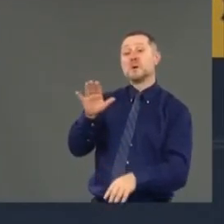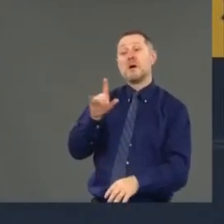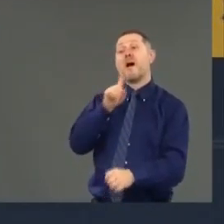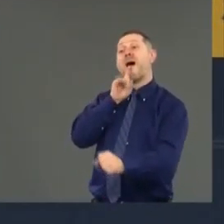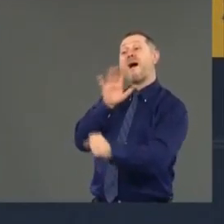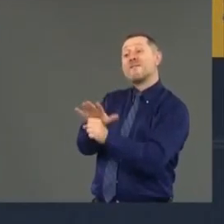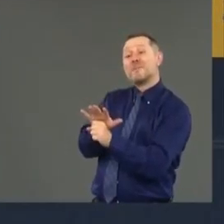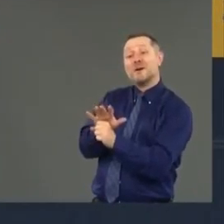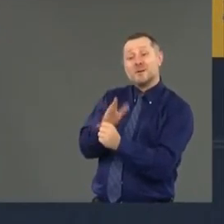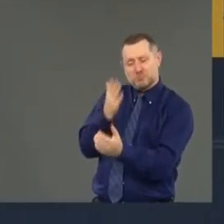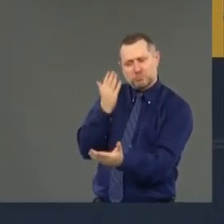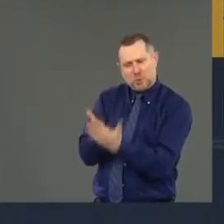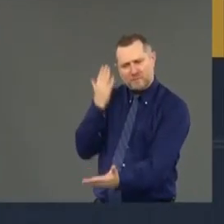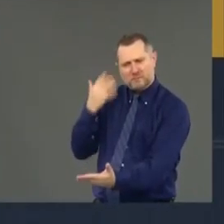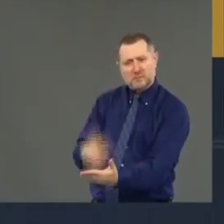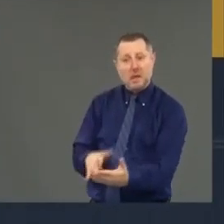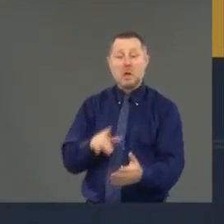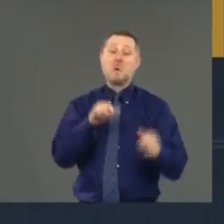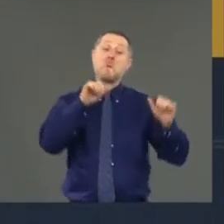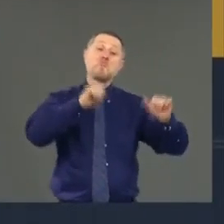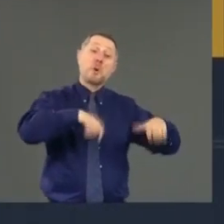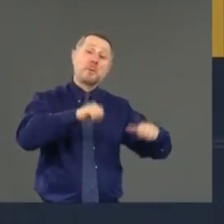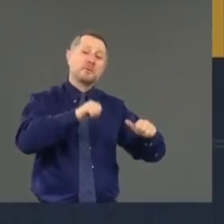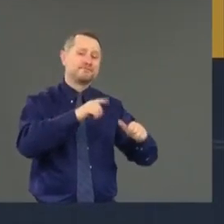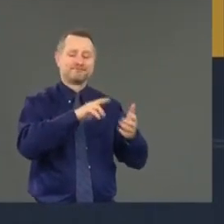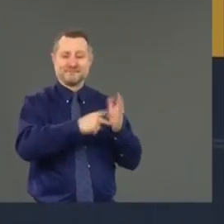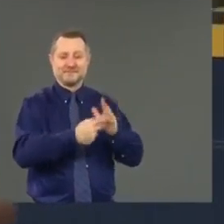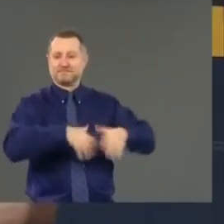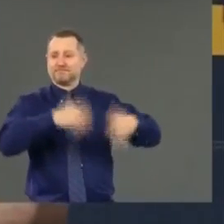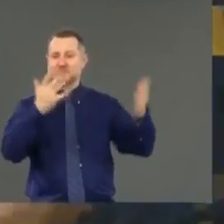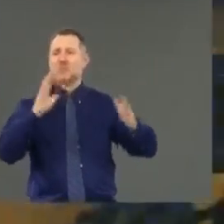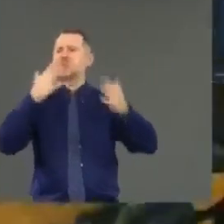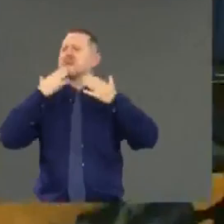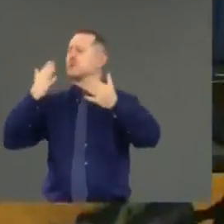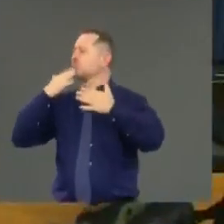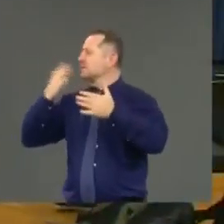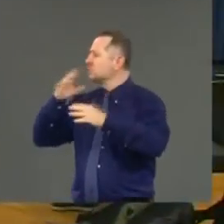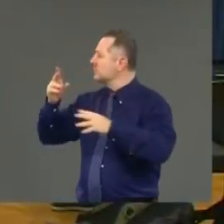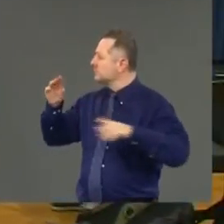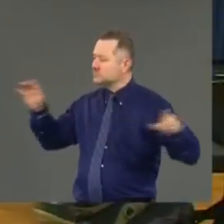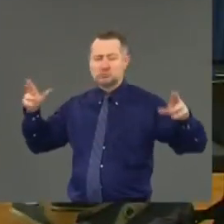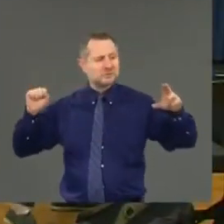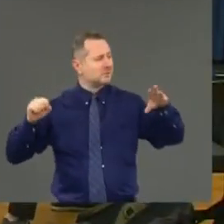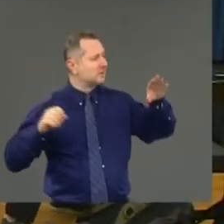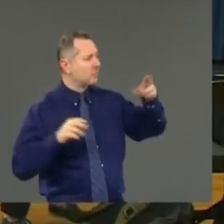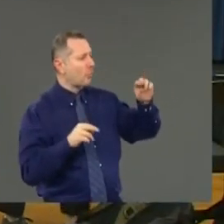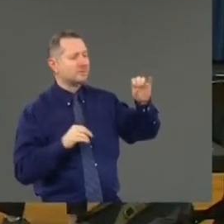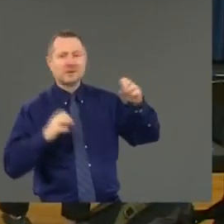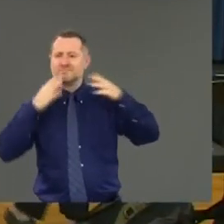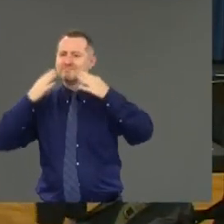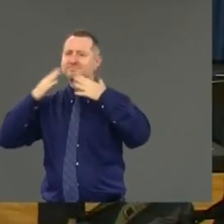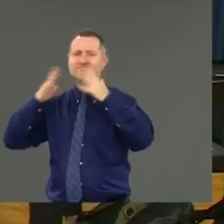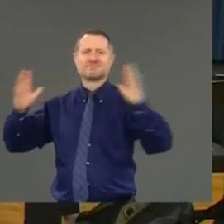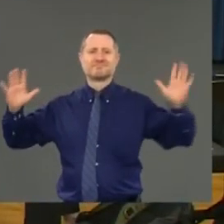know what really probable means. Okay, thank you all very much. Chris, thank you. Rosie, thank you. Thank you.